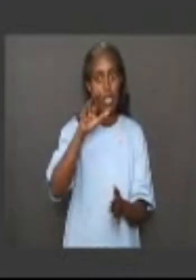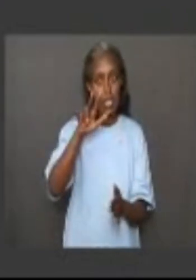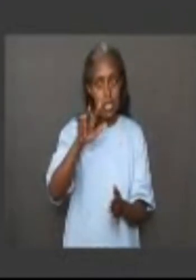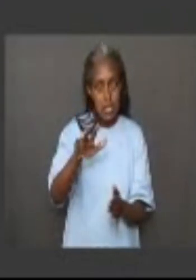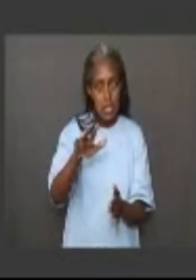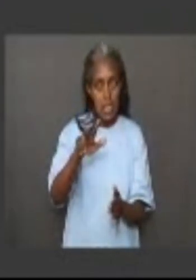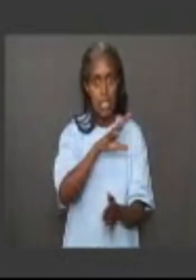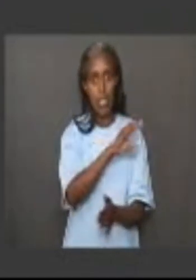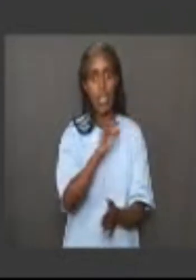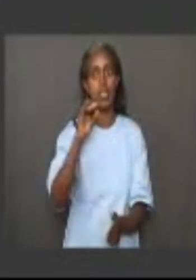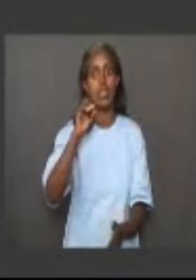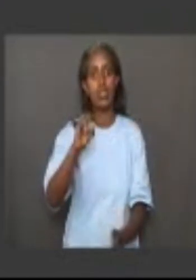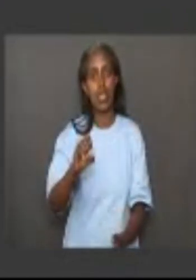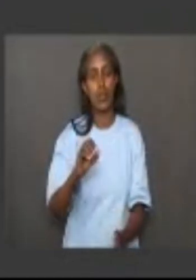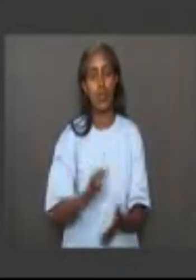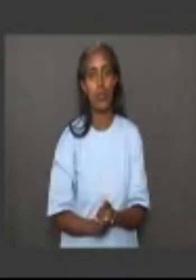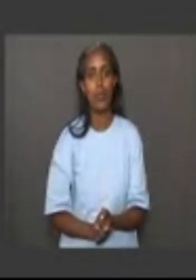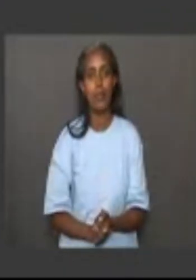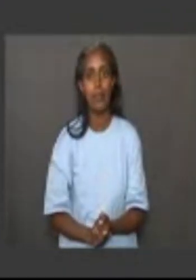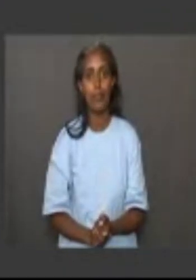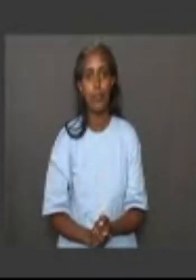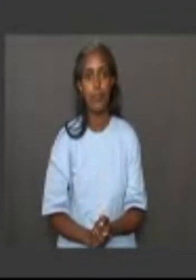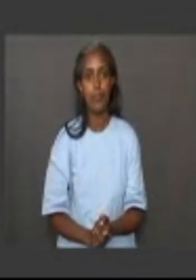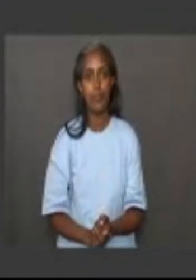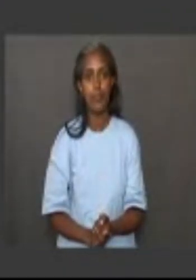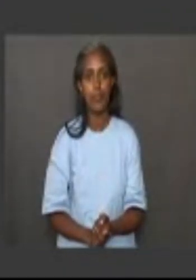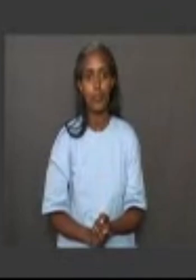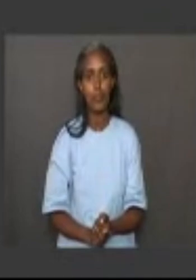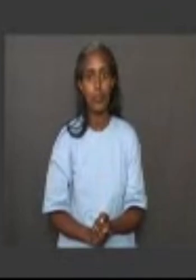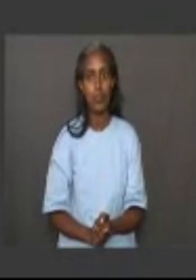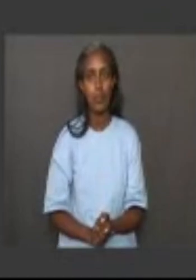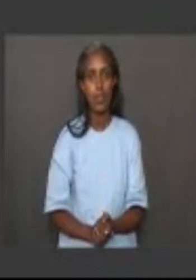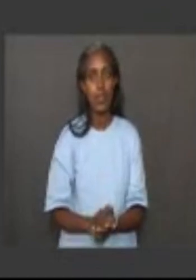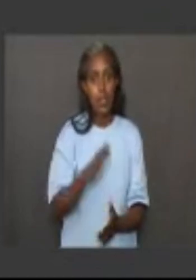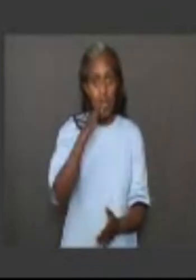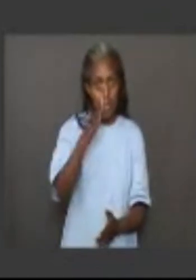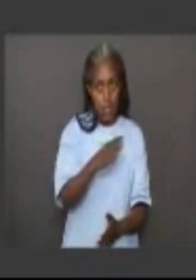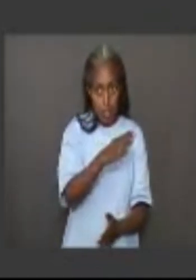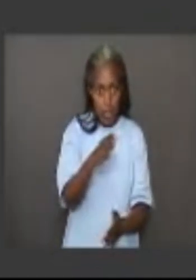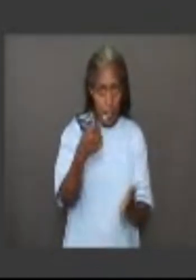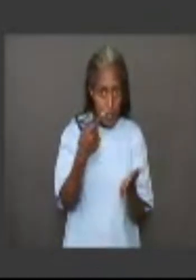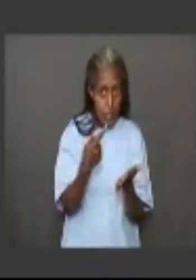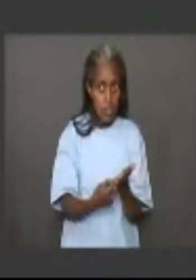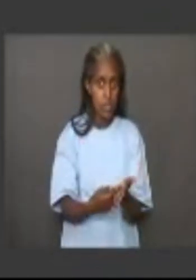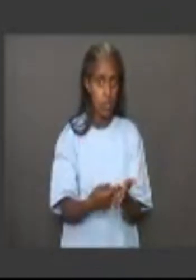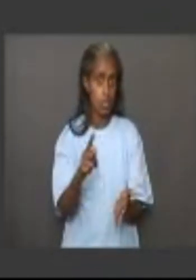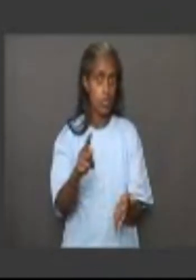0 and 3 down to 3 and 0.